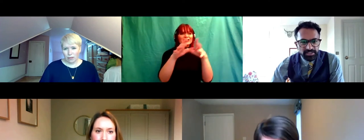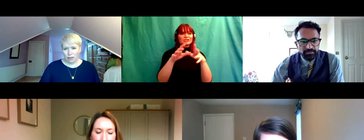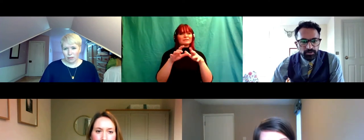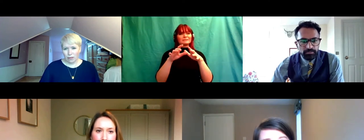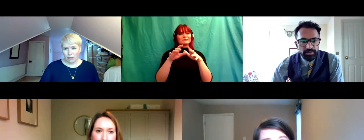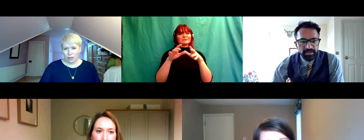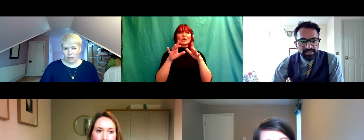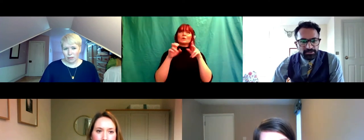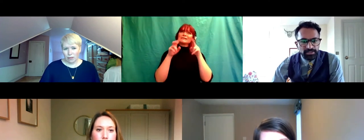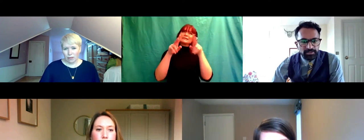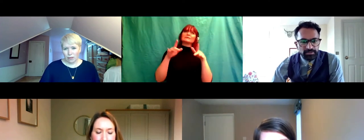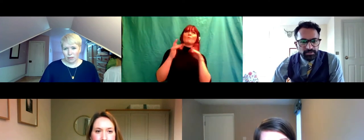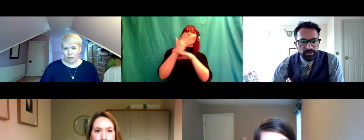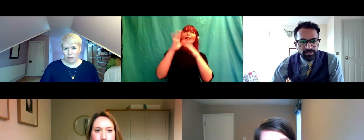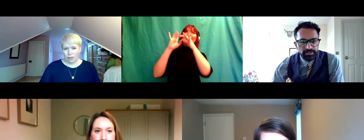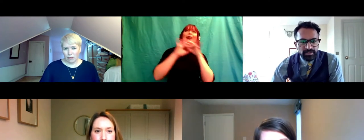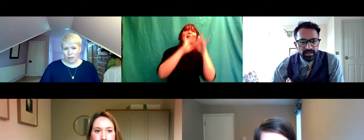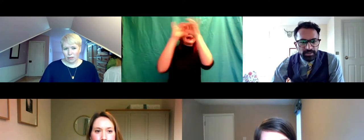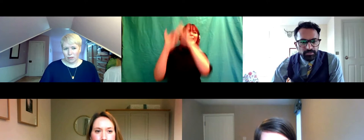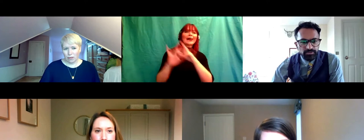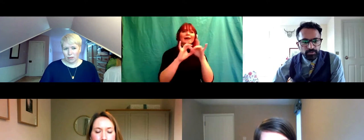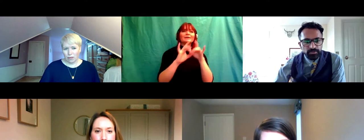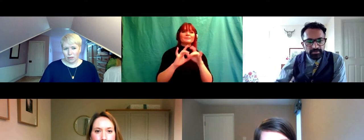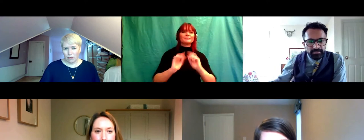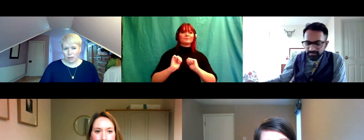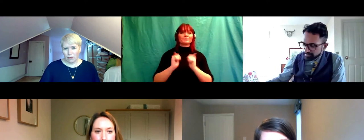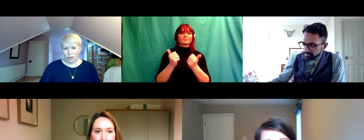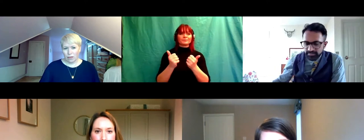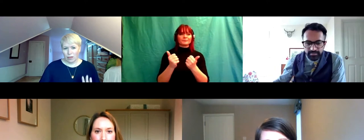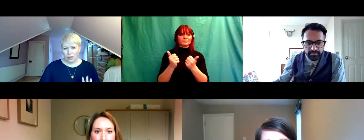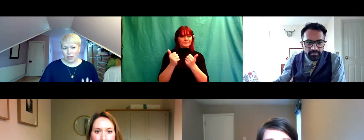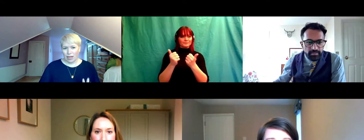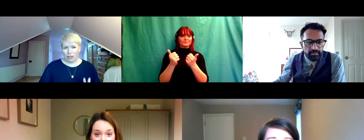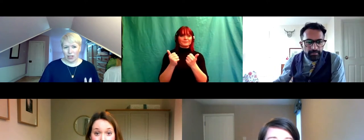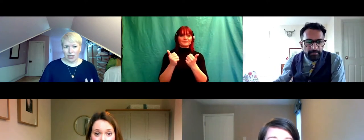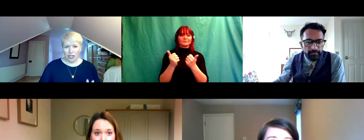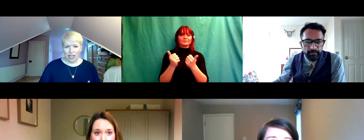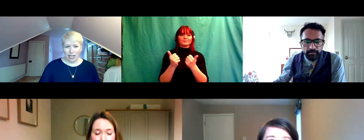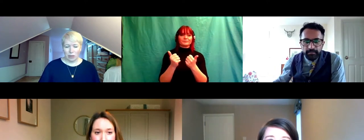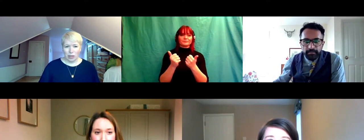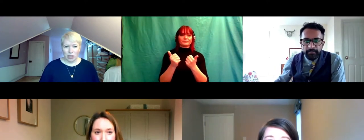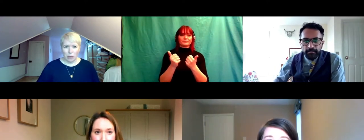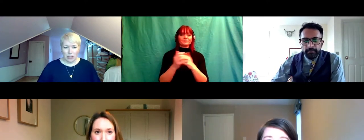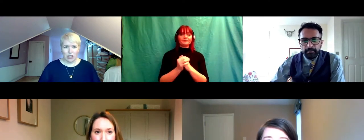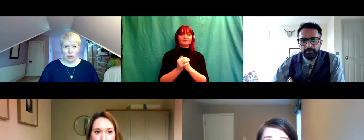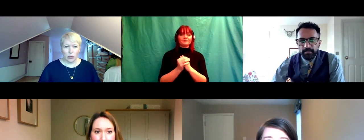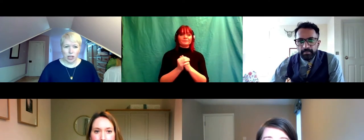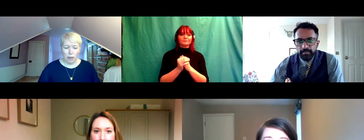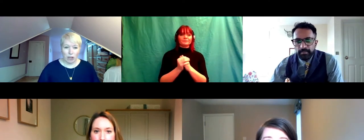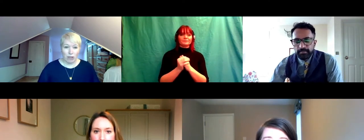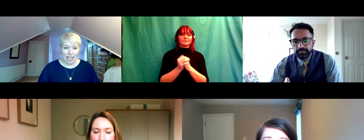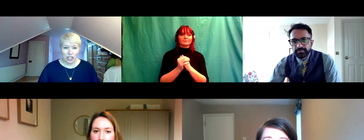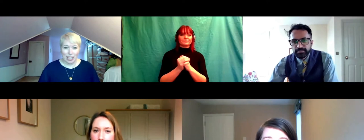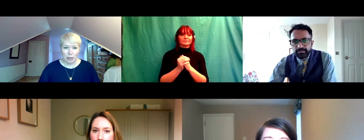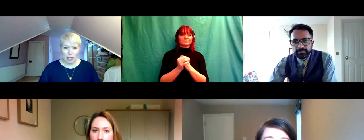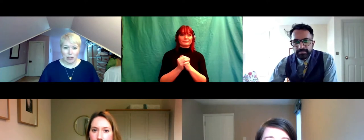also vastly more complex as a result of the proposals that are being put forward. Anna, if I can just add, I mean, I'm really pleased that you were talking